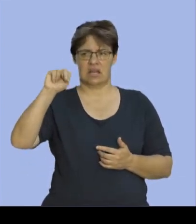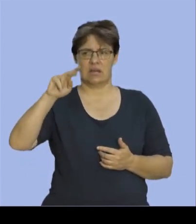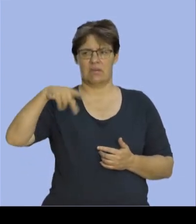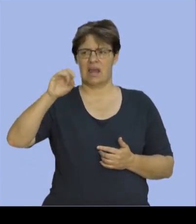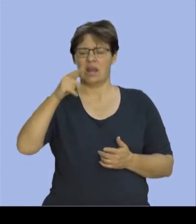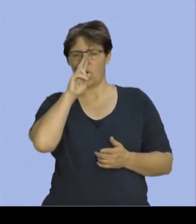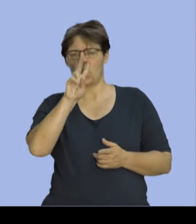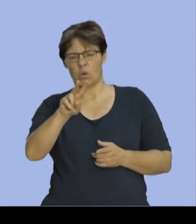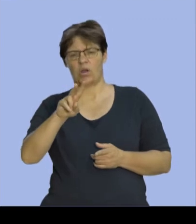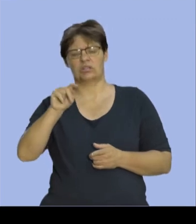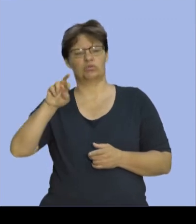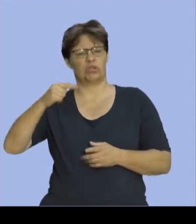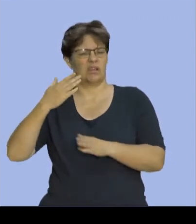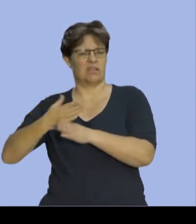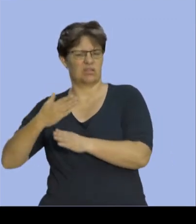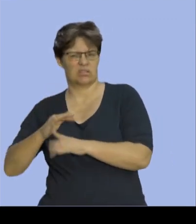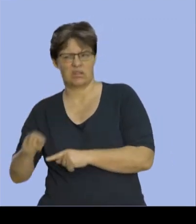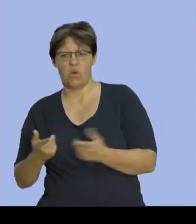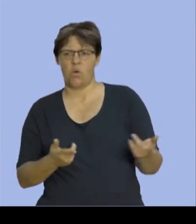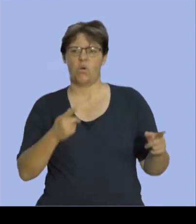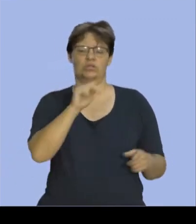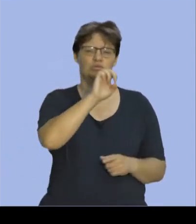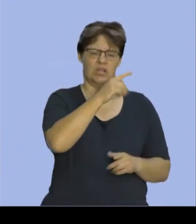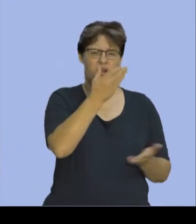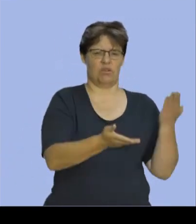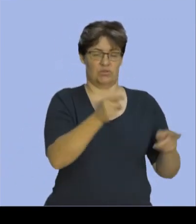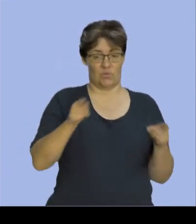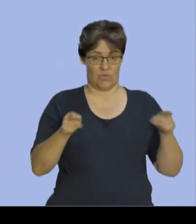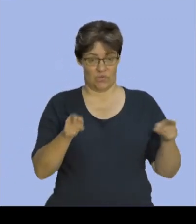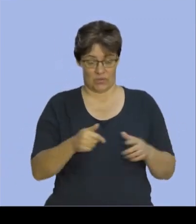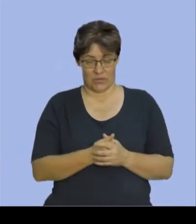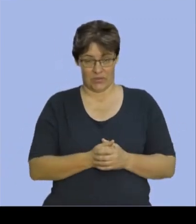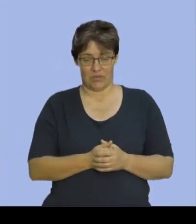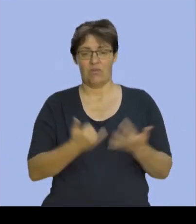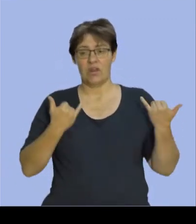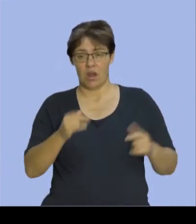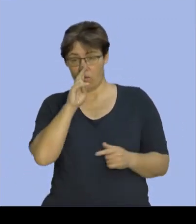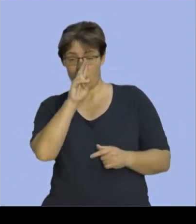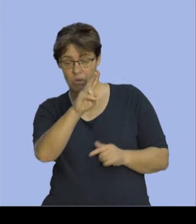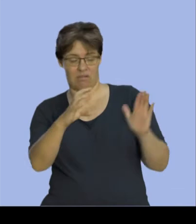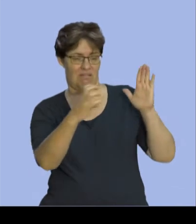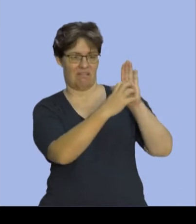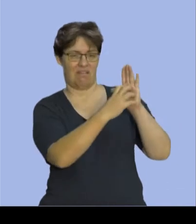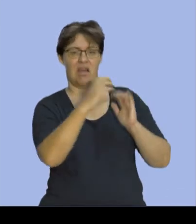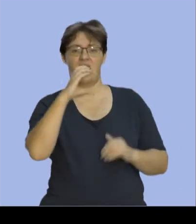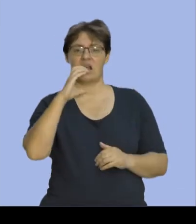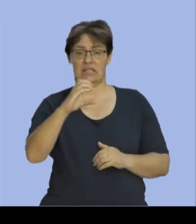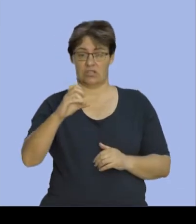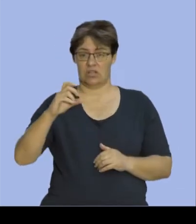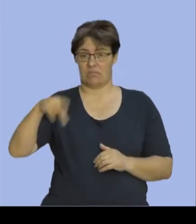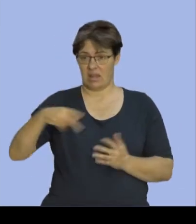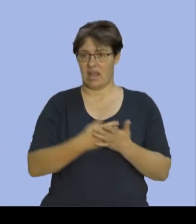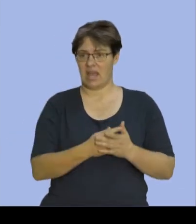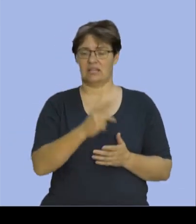trig functions, and also some trig ratios. But for now, we're looking at the Cartesian plane and the trig